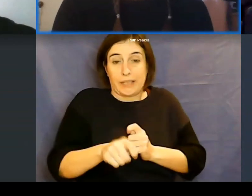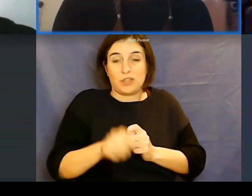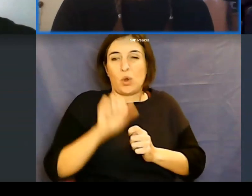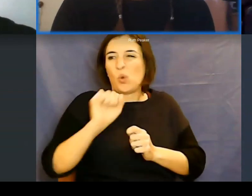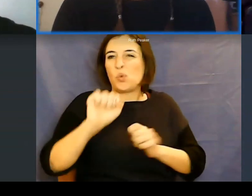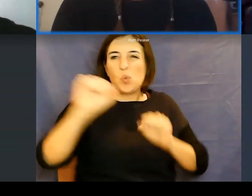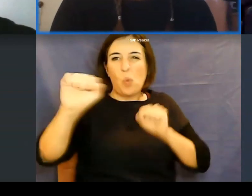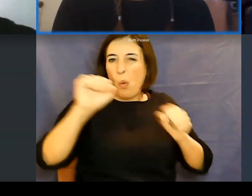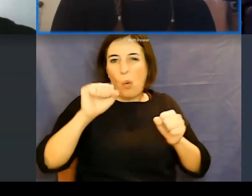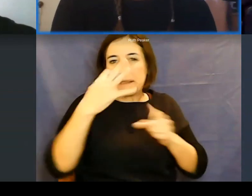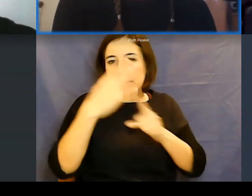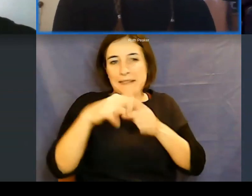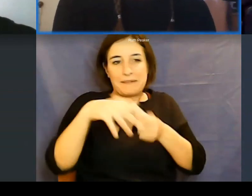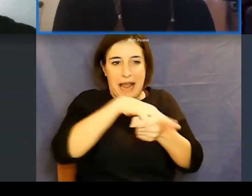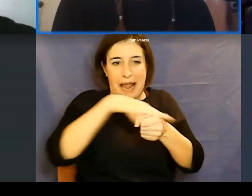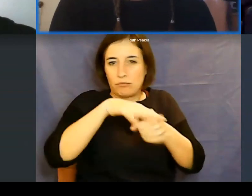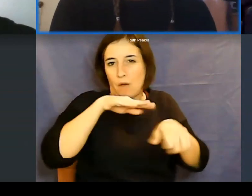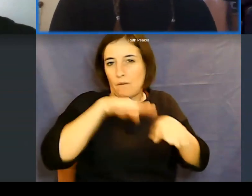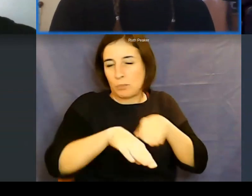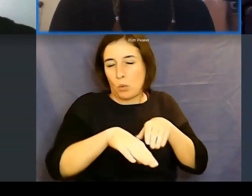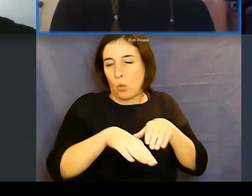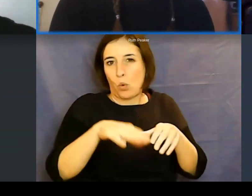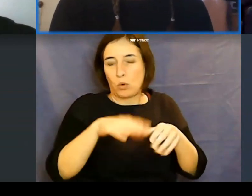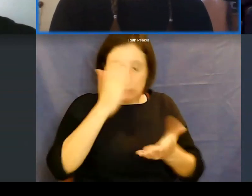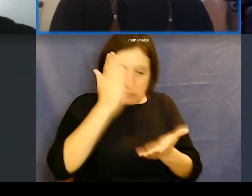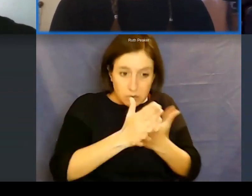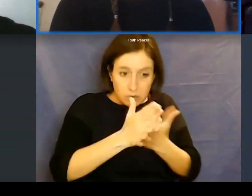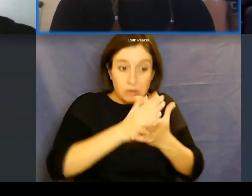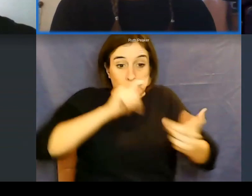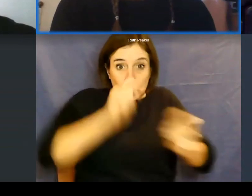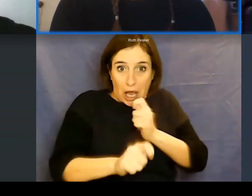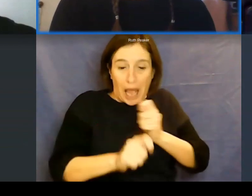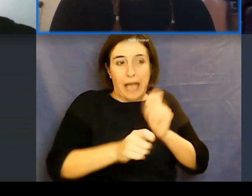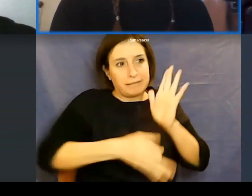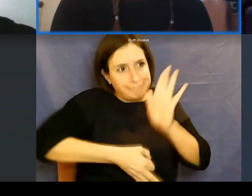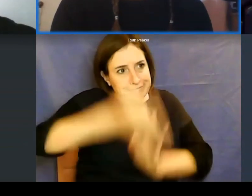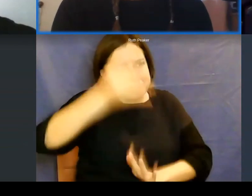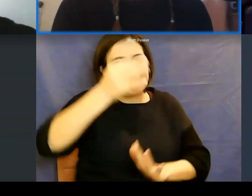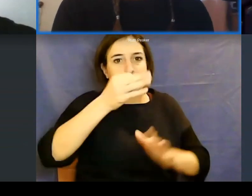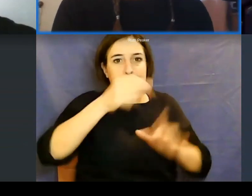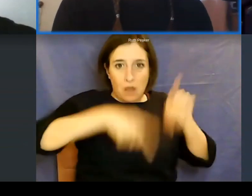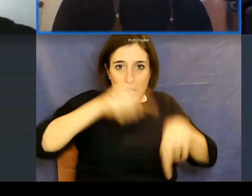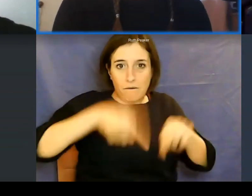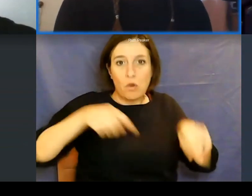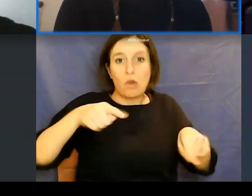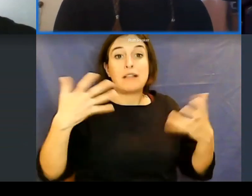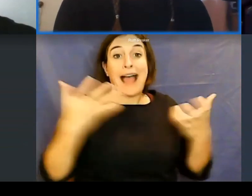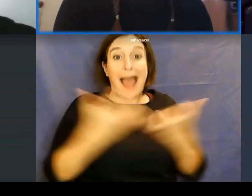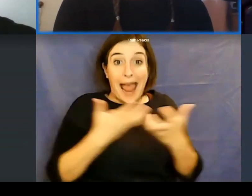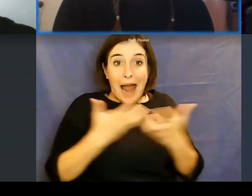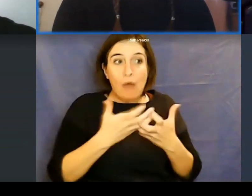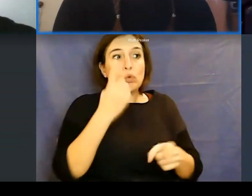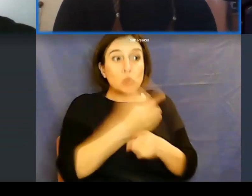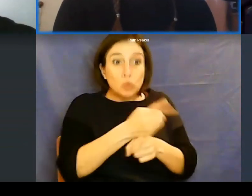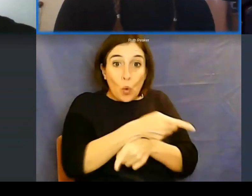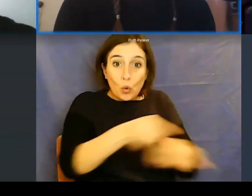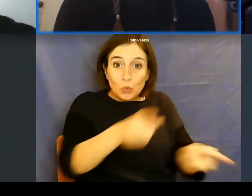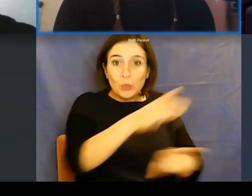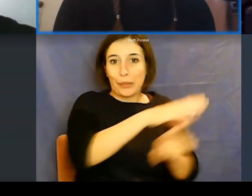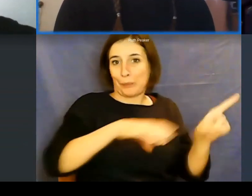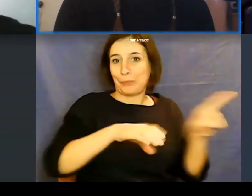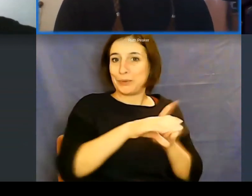physical activity wholly more diverse, you really need to make sure that you're speaking to these communities, consulting with them,